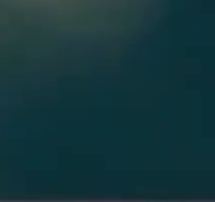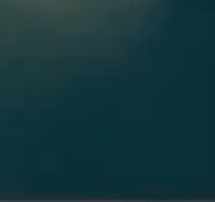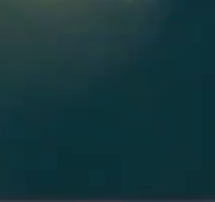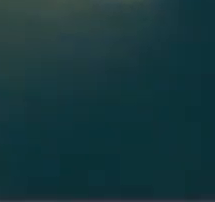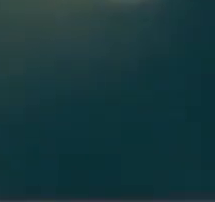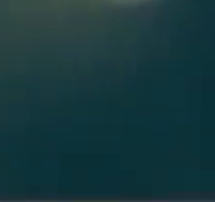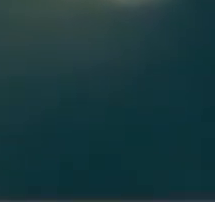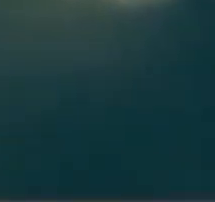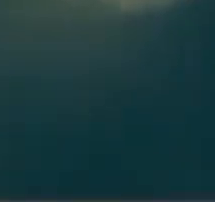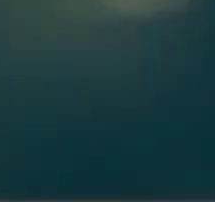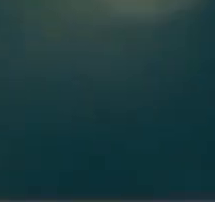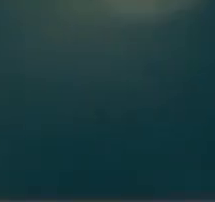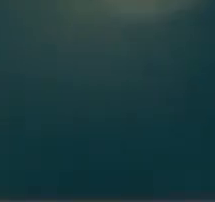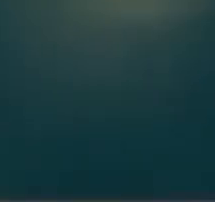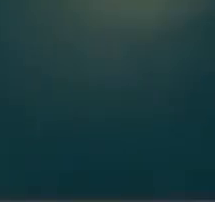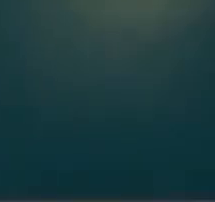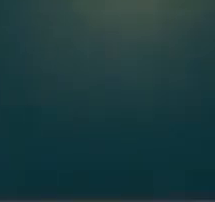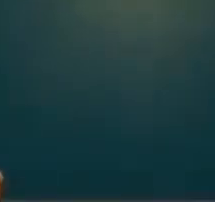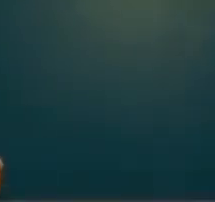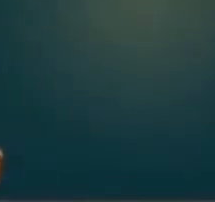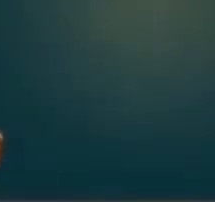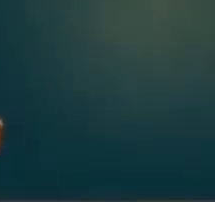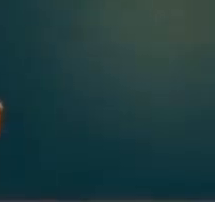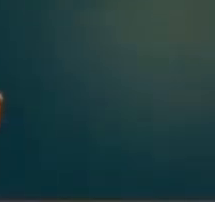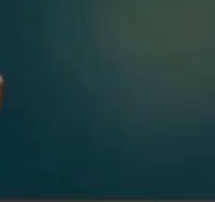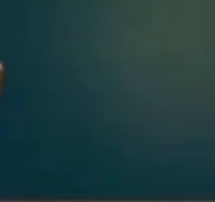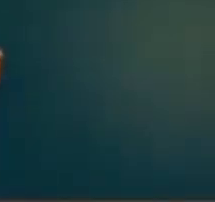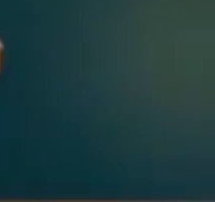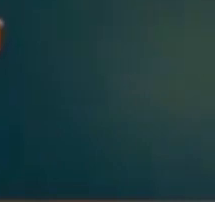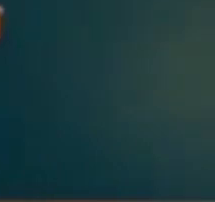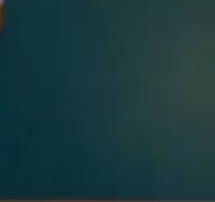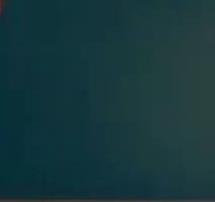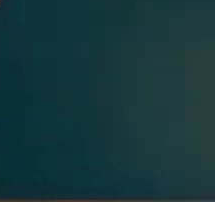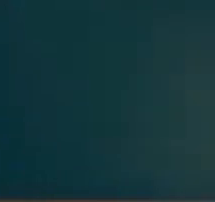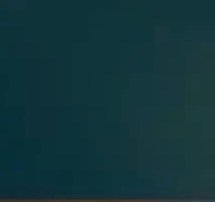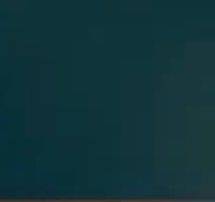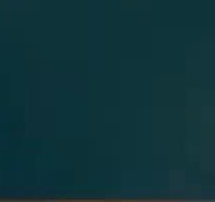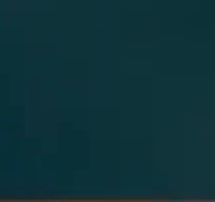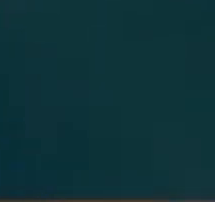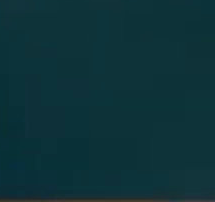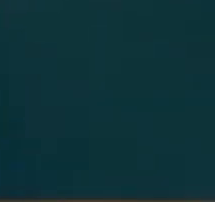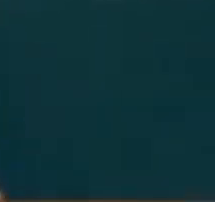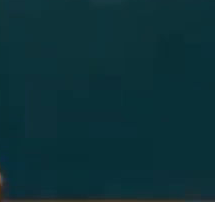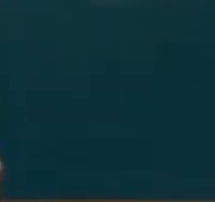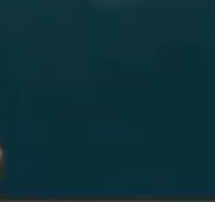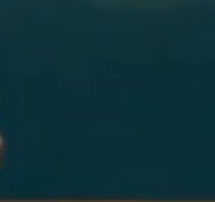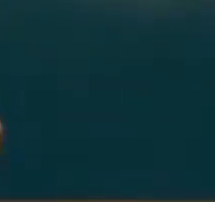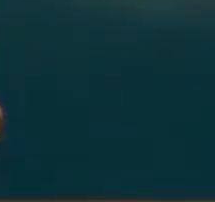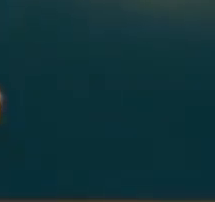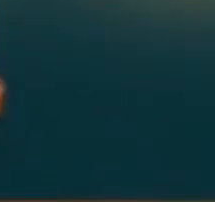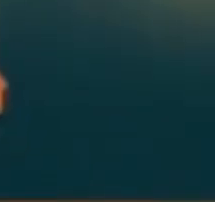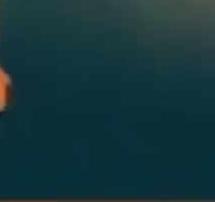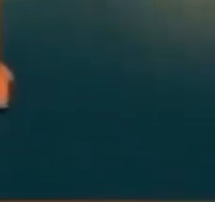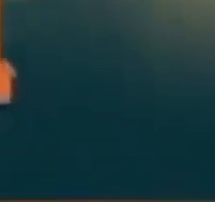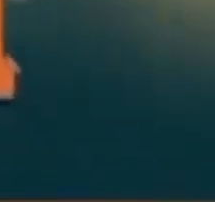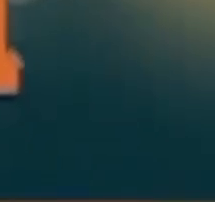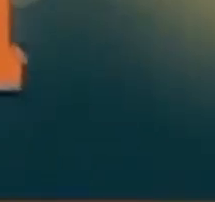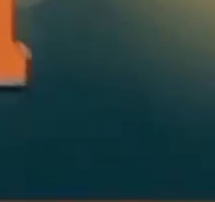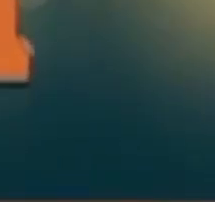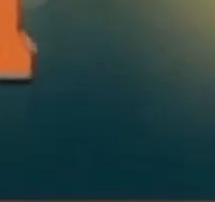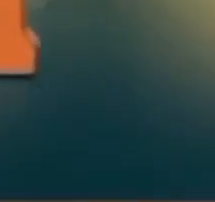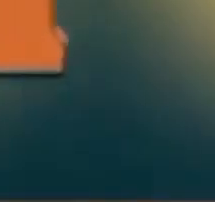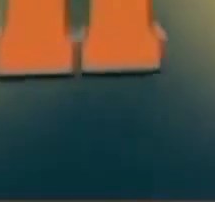And now, live from the Christian Bible Baptist Church studio, your favorite noontime show,